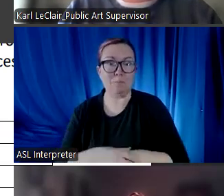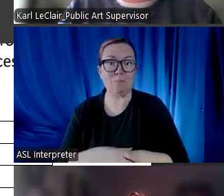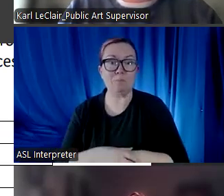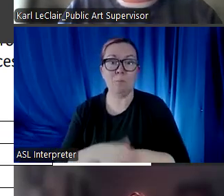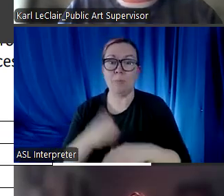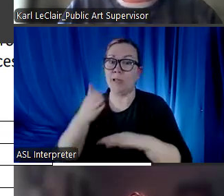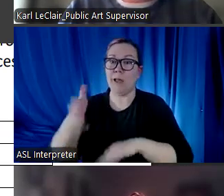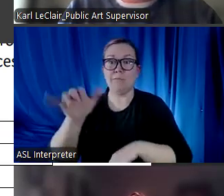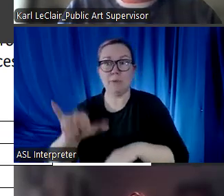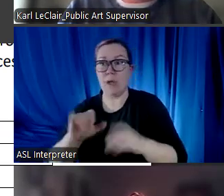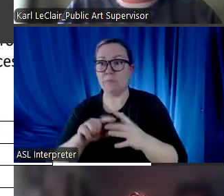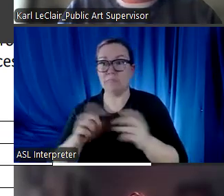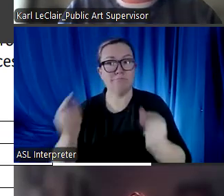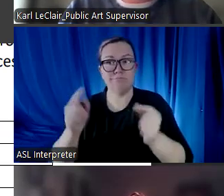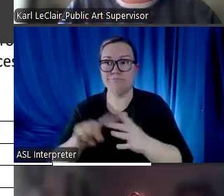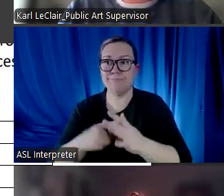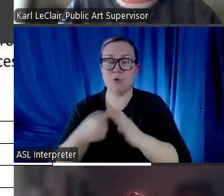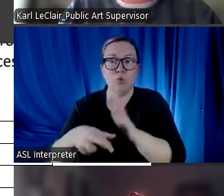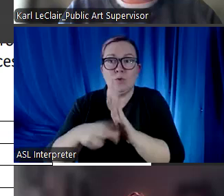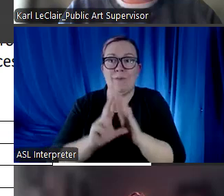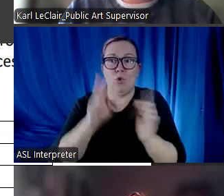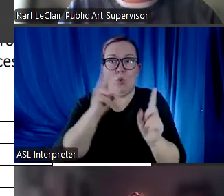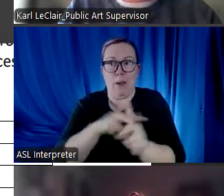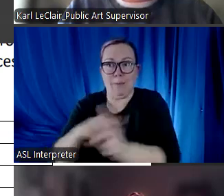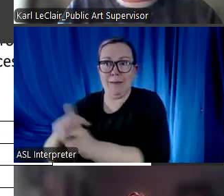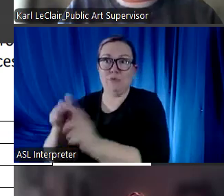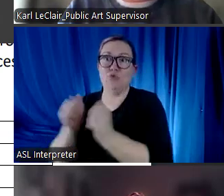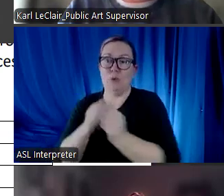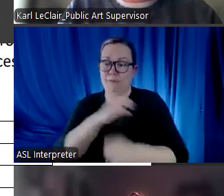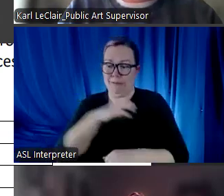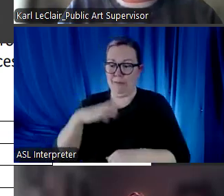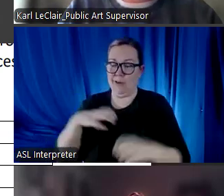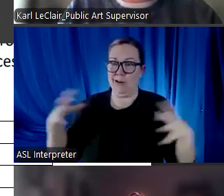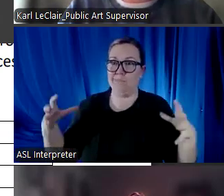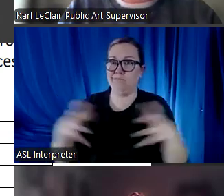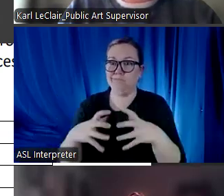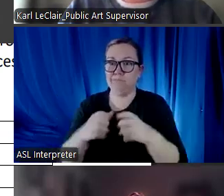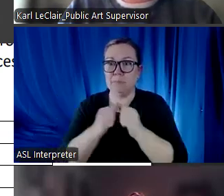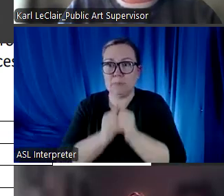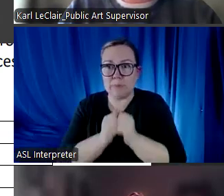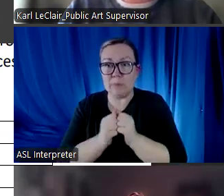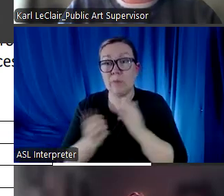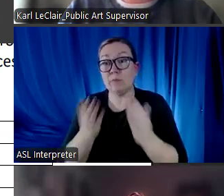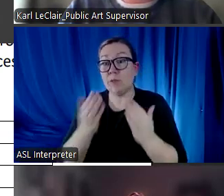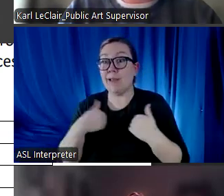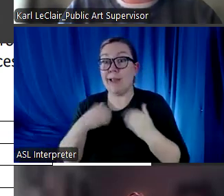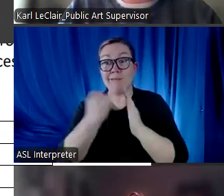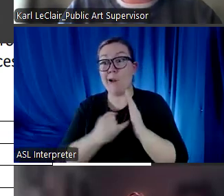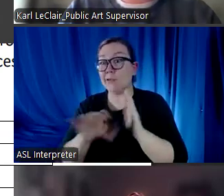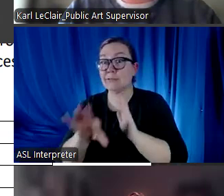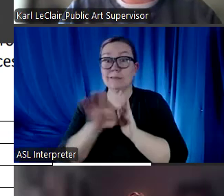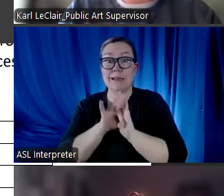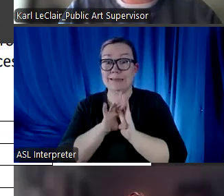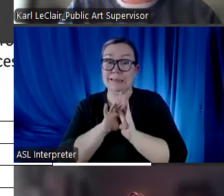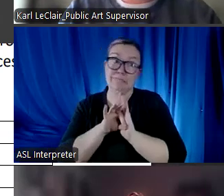move into review of the applications with the committee and likely have an artist selected probably